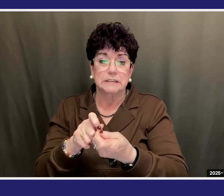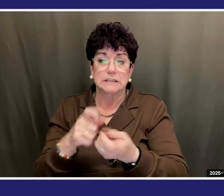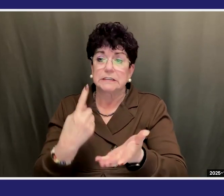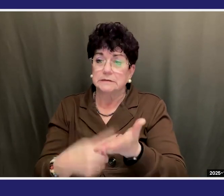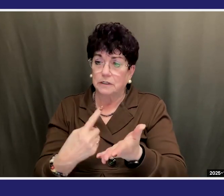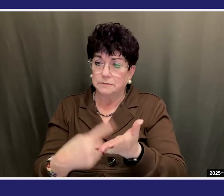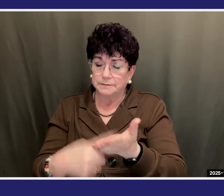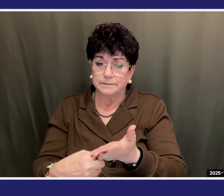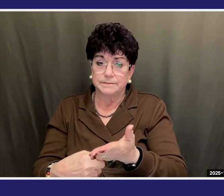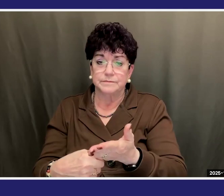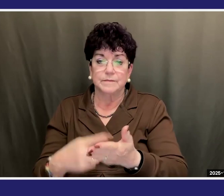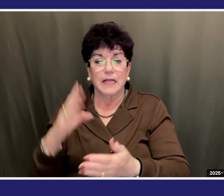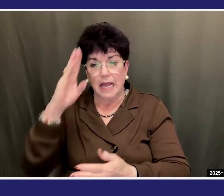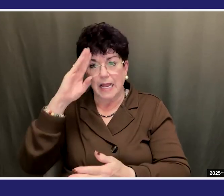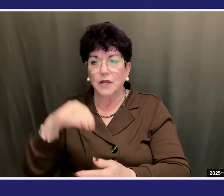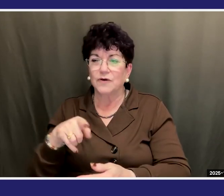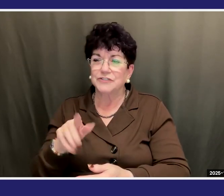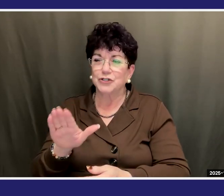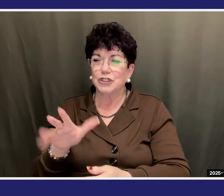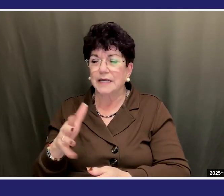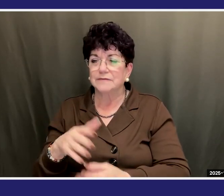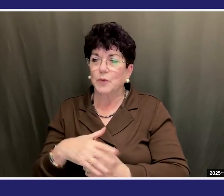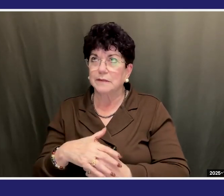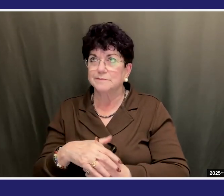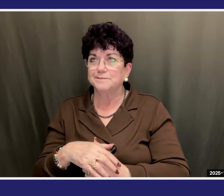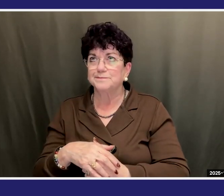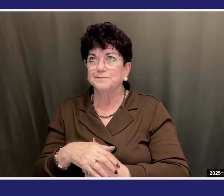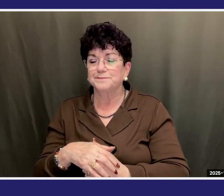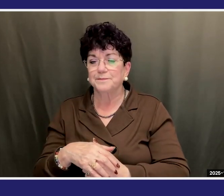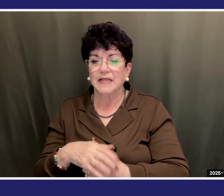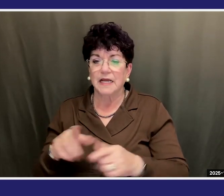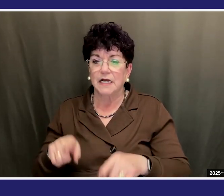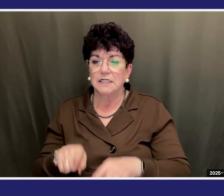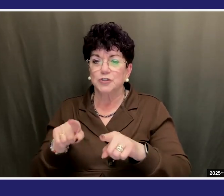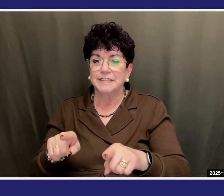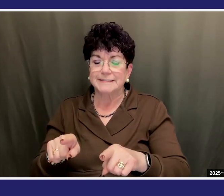talked about. I know that you're kind of, well, during the